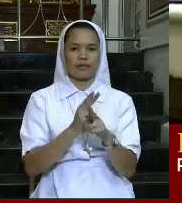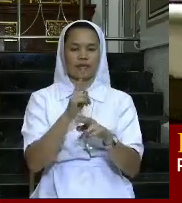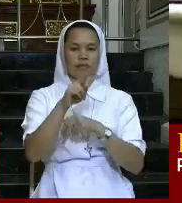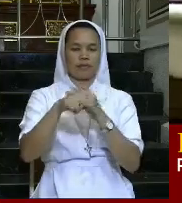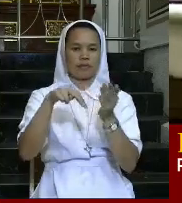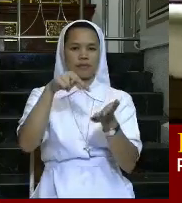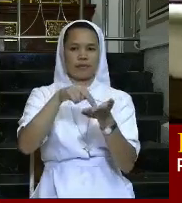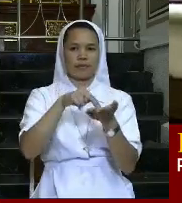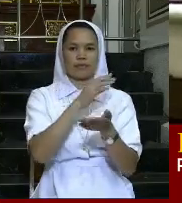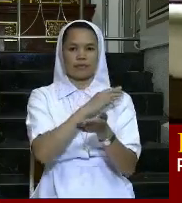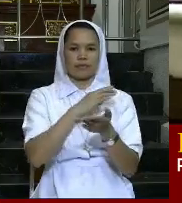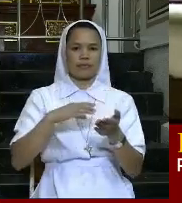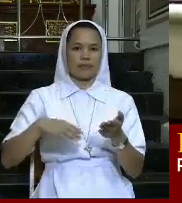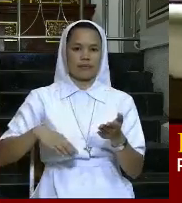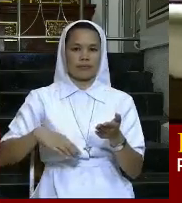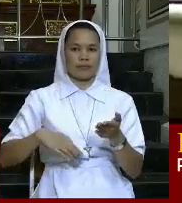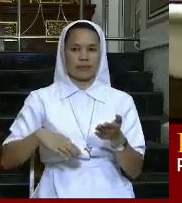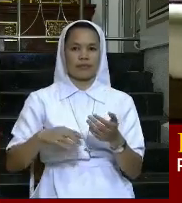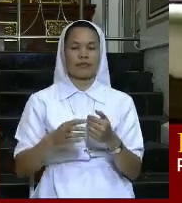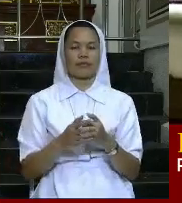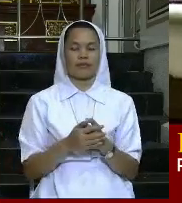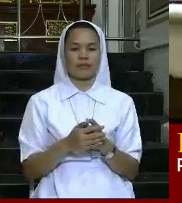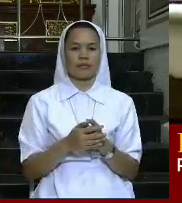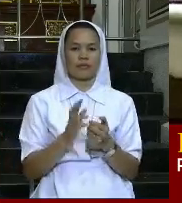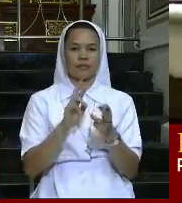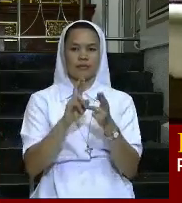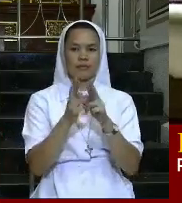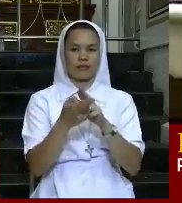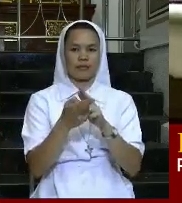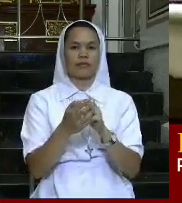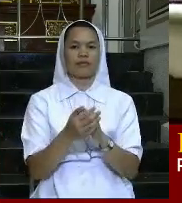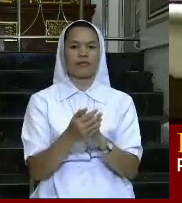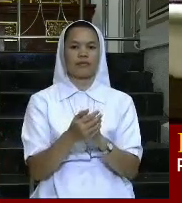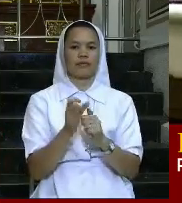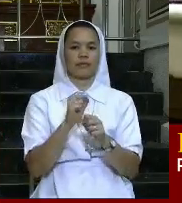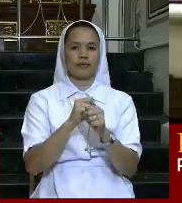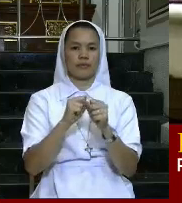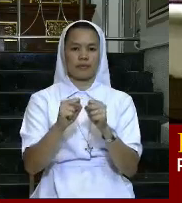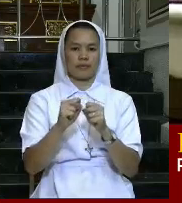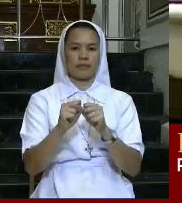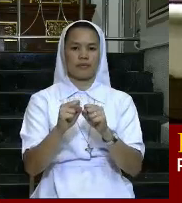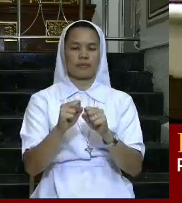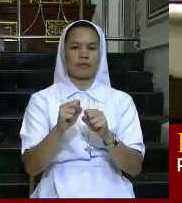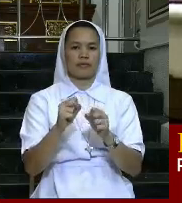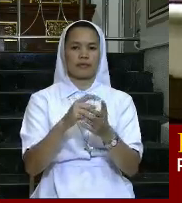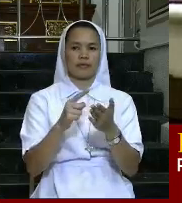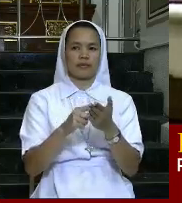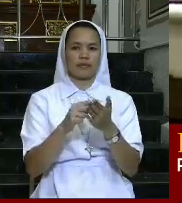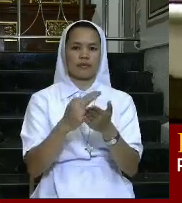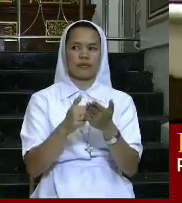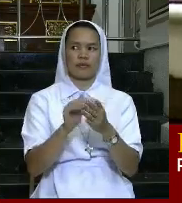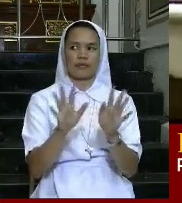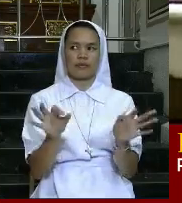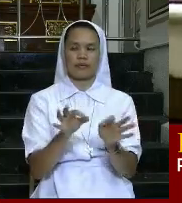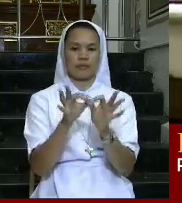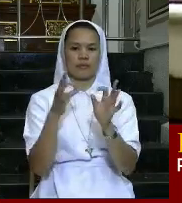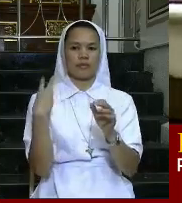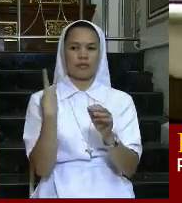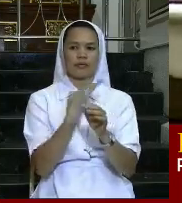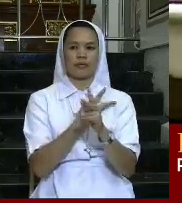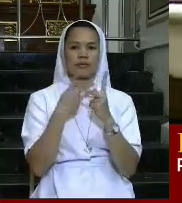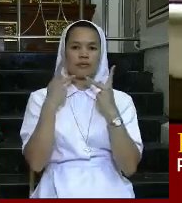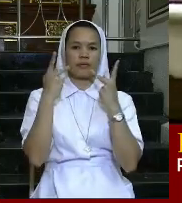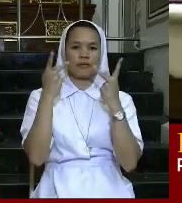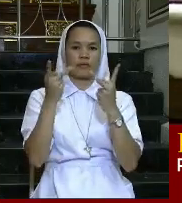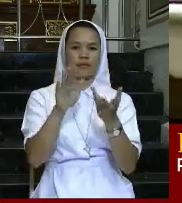Christ had gifted us with new life. And so at Holy Mass we say, we proclaim Your